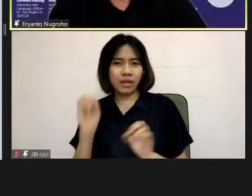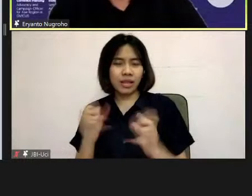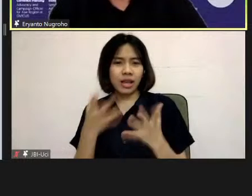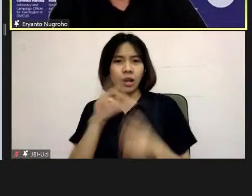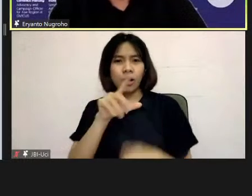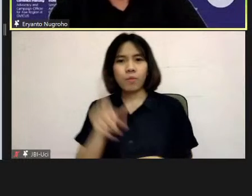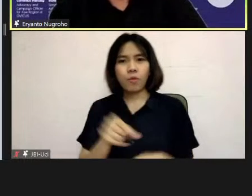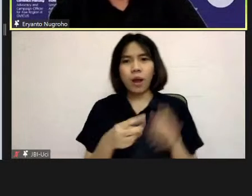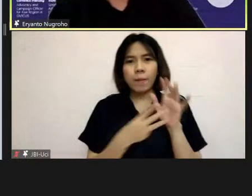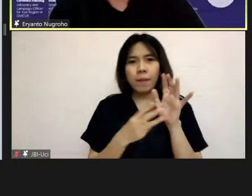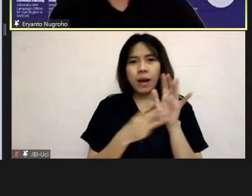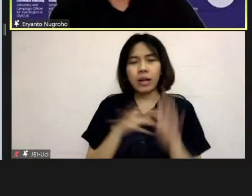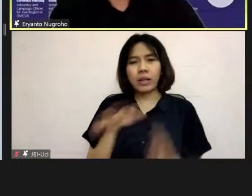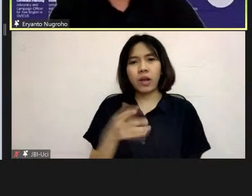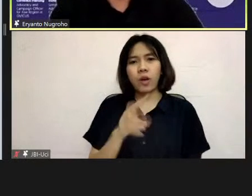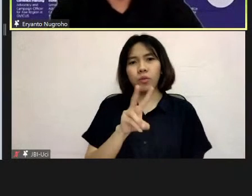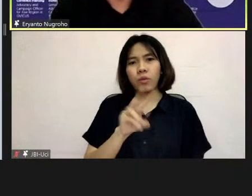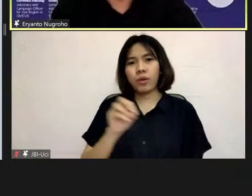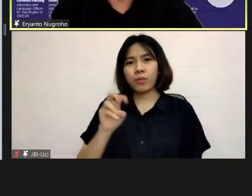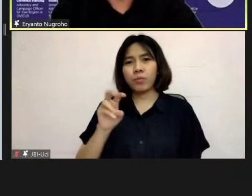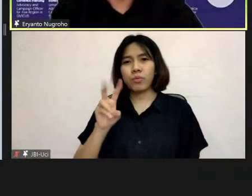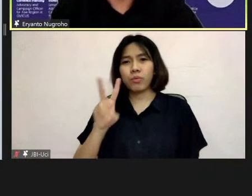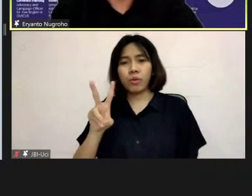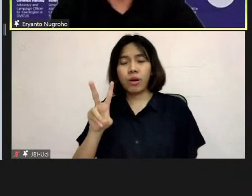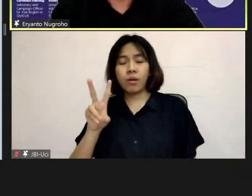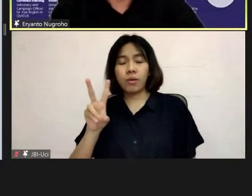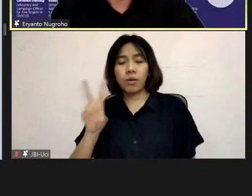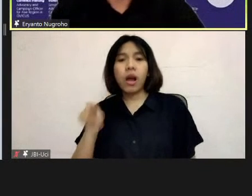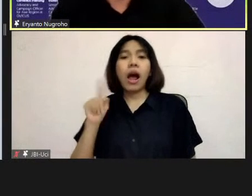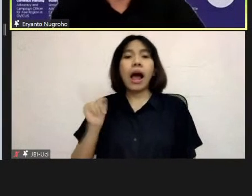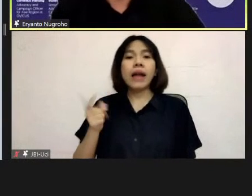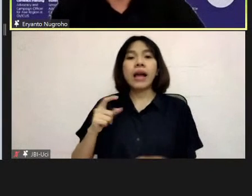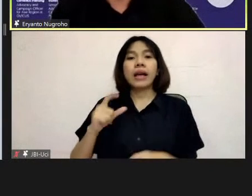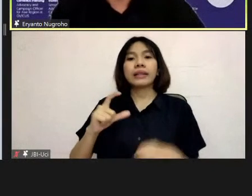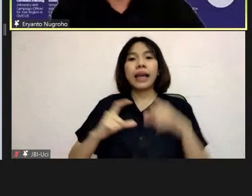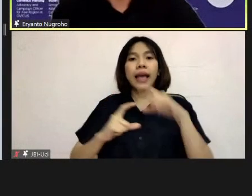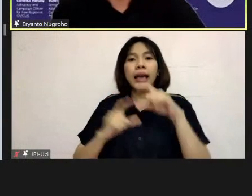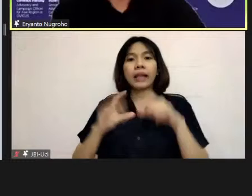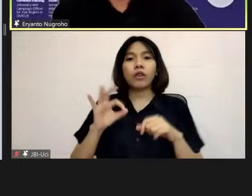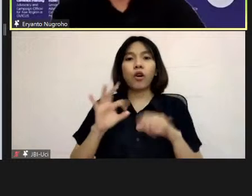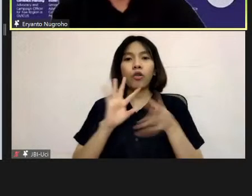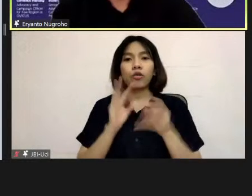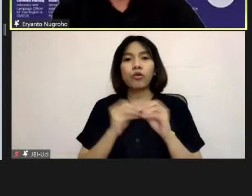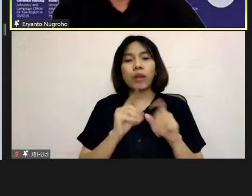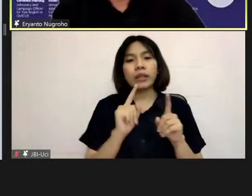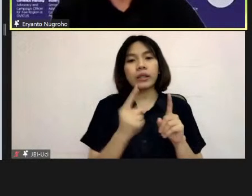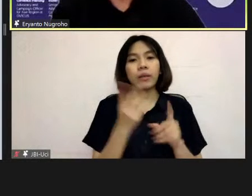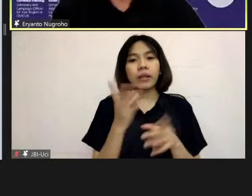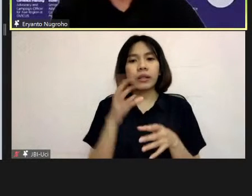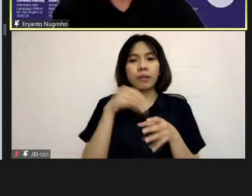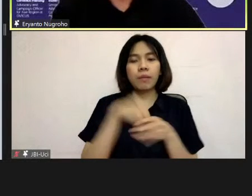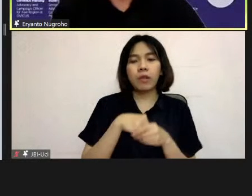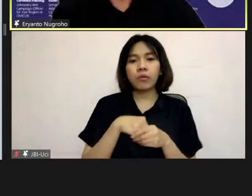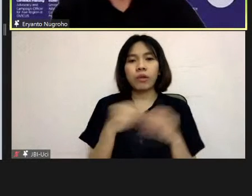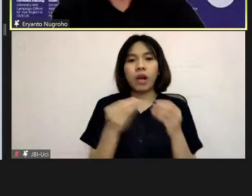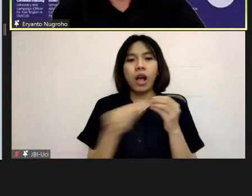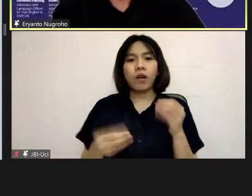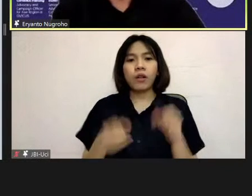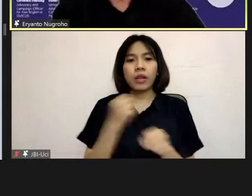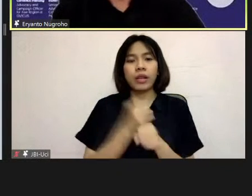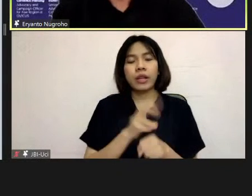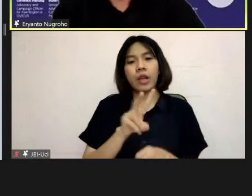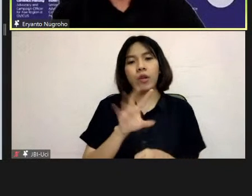11 CSOs, which are members of the C20 Sub-Working Group Civic Space and C20 Sub-Working